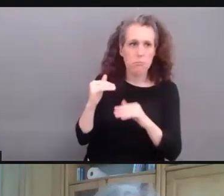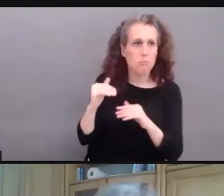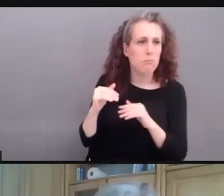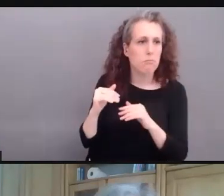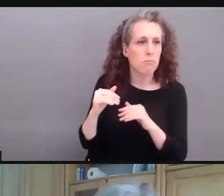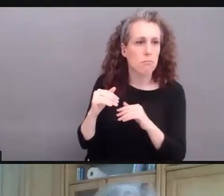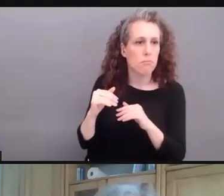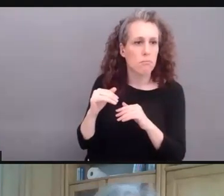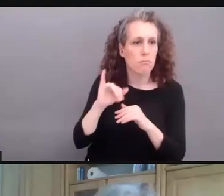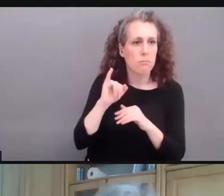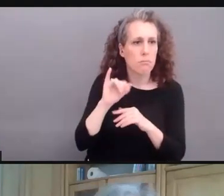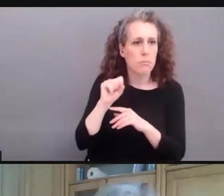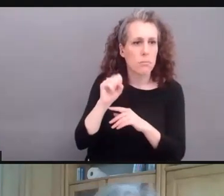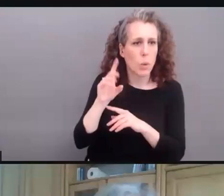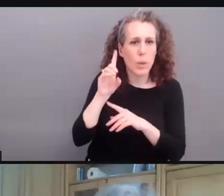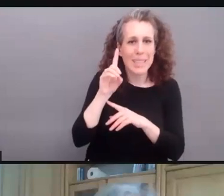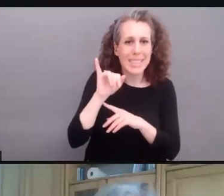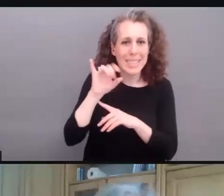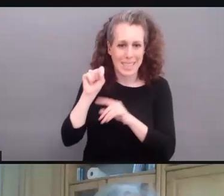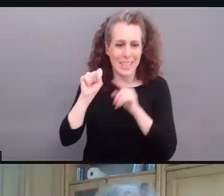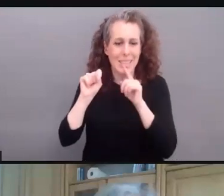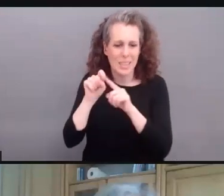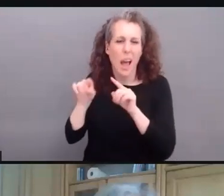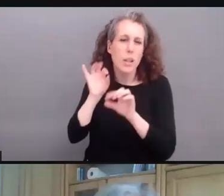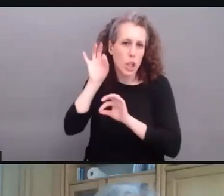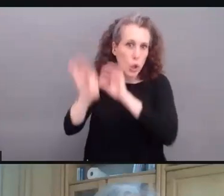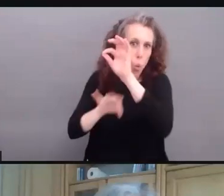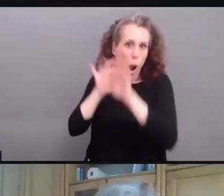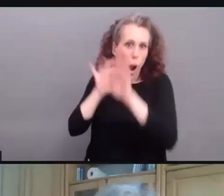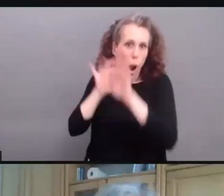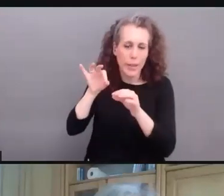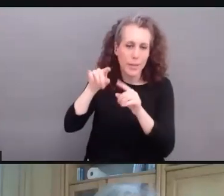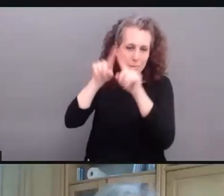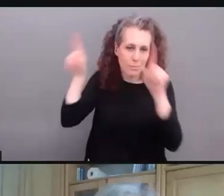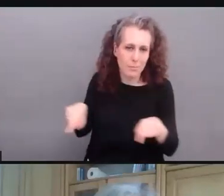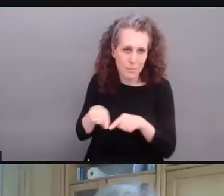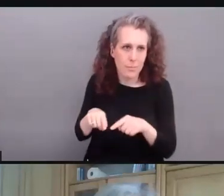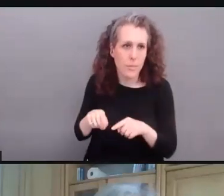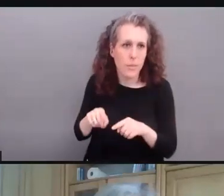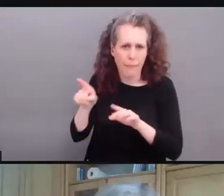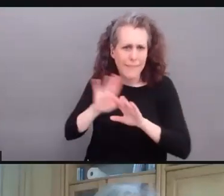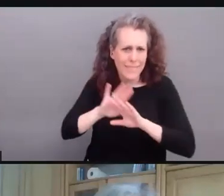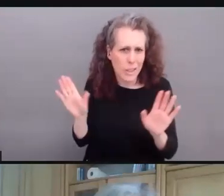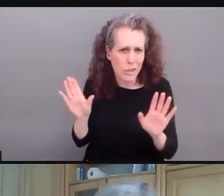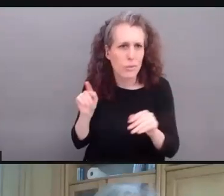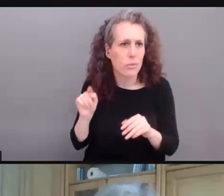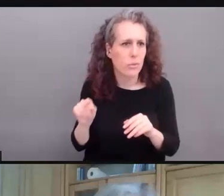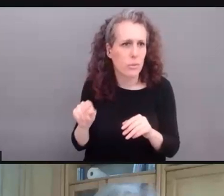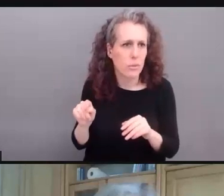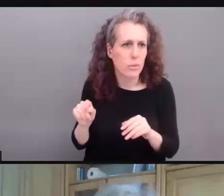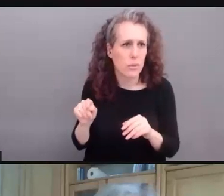DIS, this means so-called the inquiry version of the standard. This is already done with